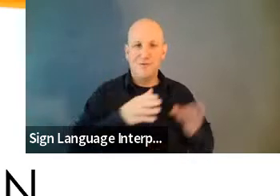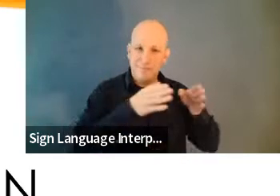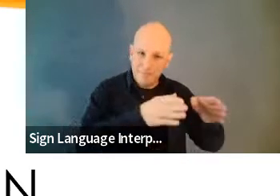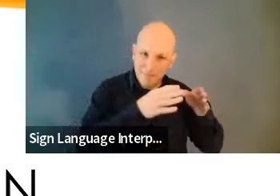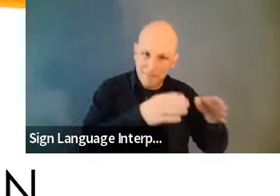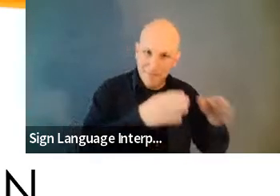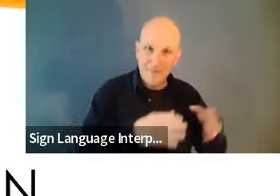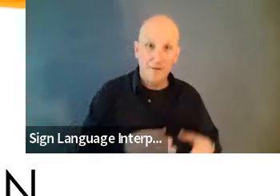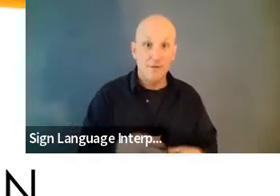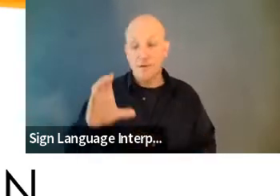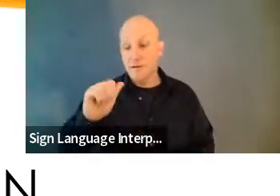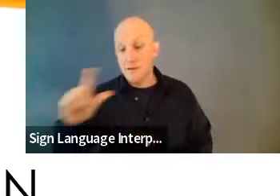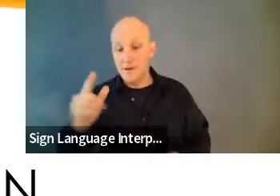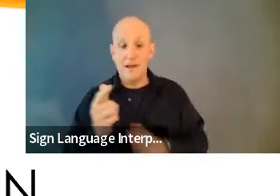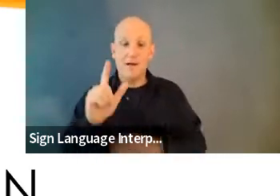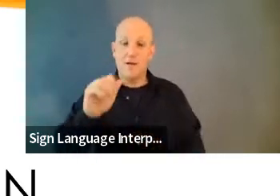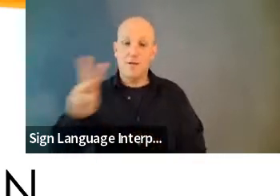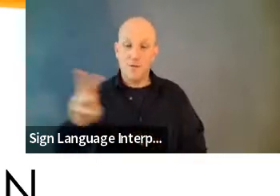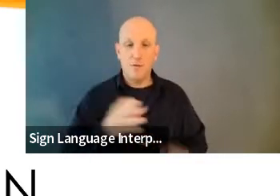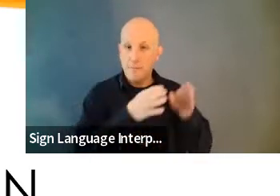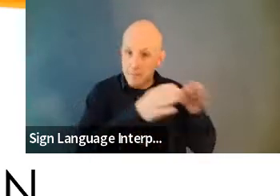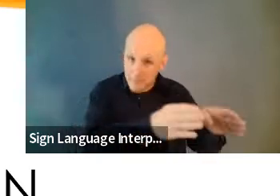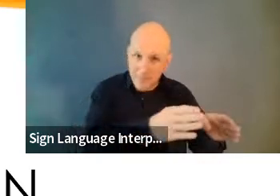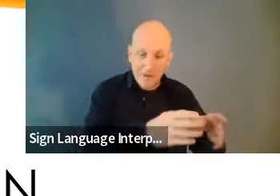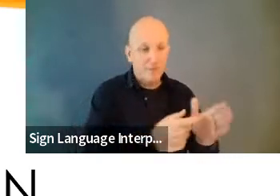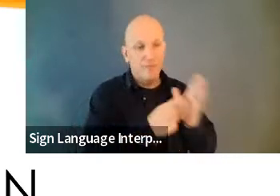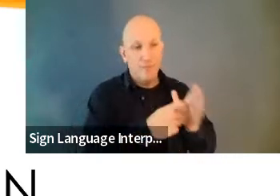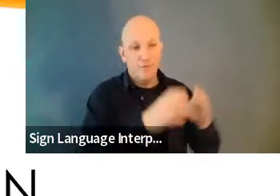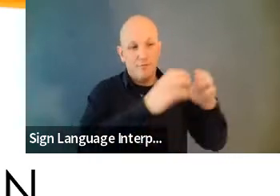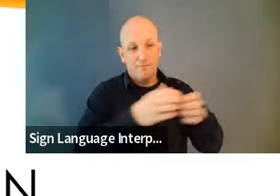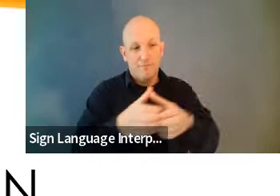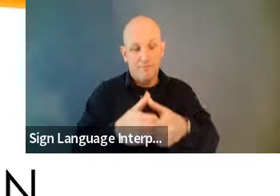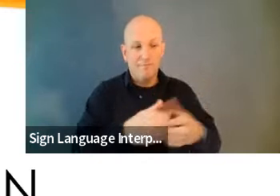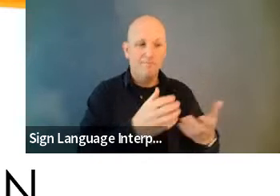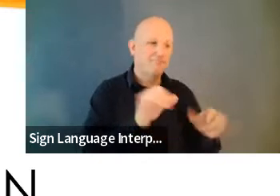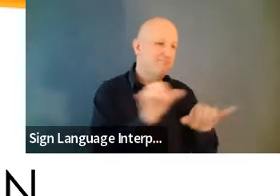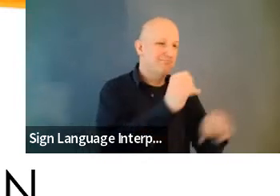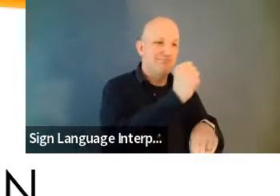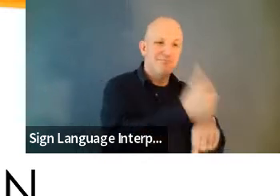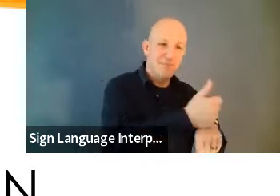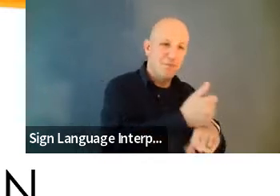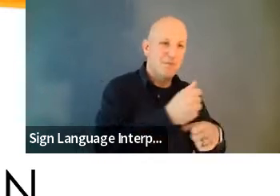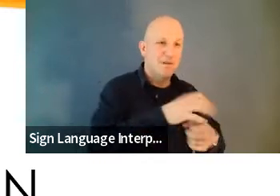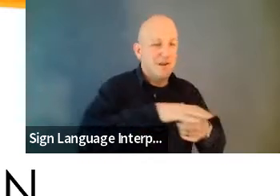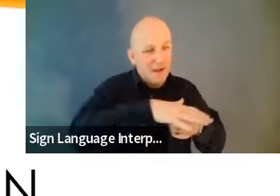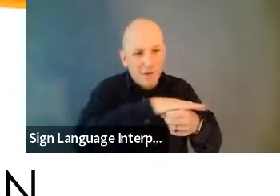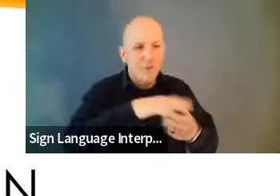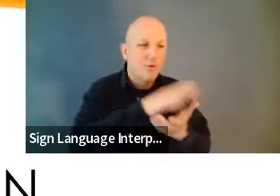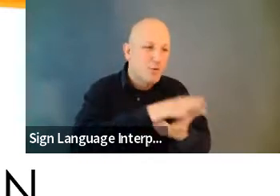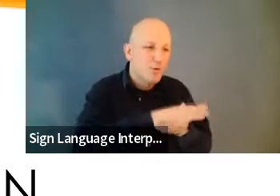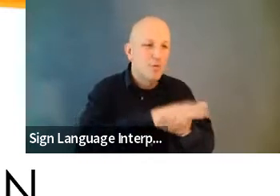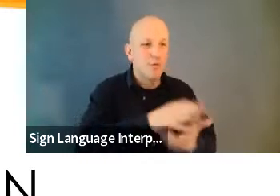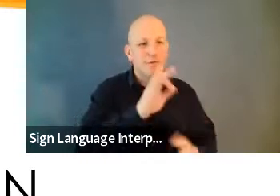the same courses, is a really similar setup, but is with local schools. So it's with Bullard High School, Fresno City